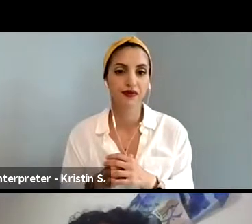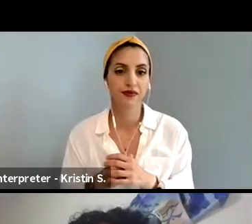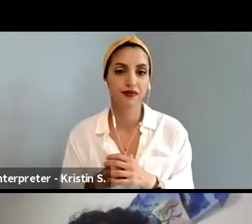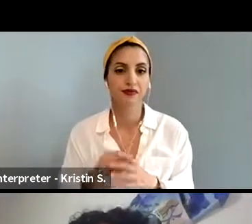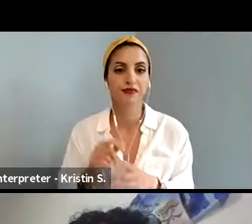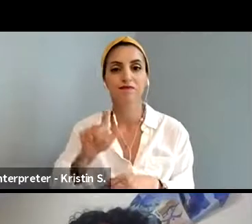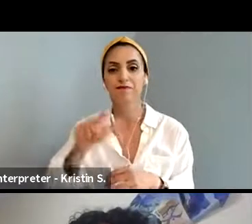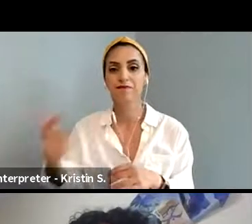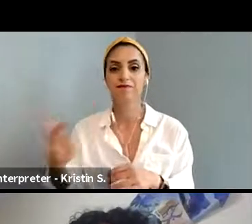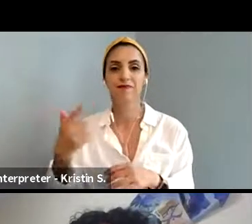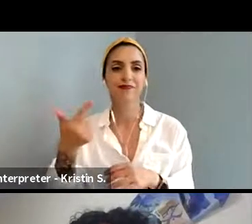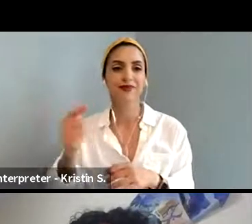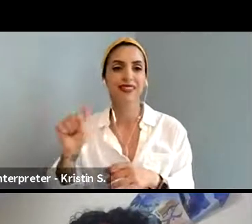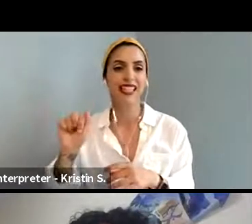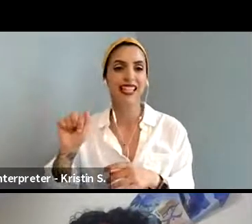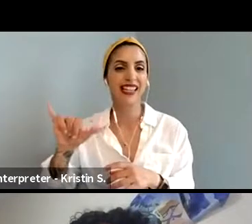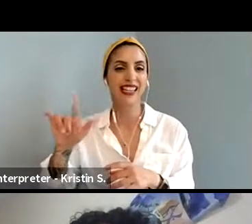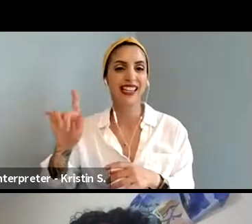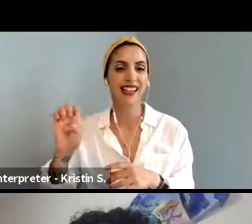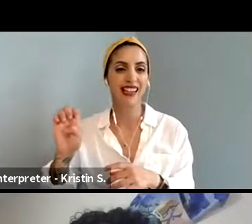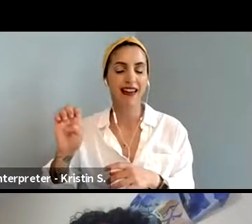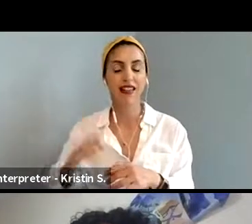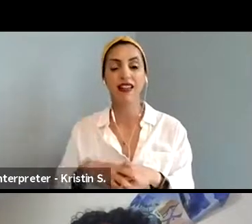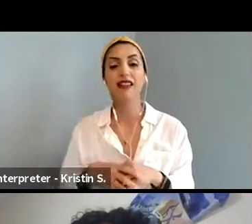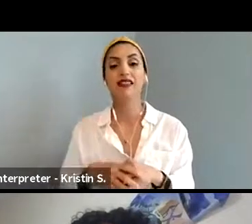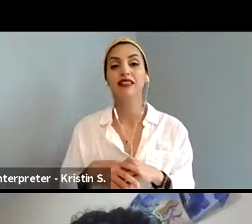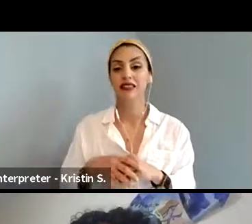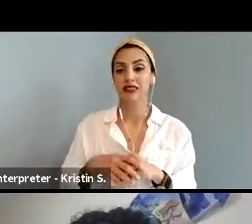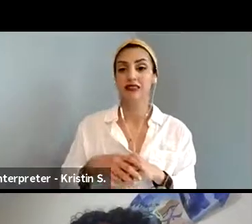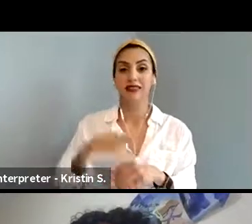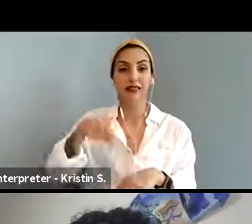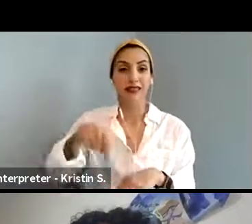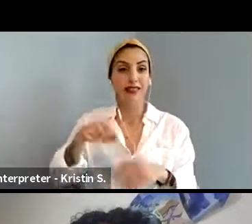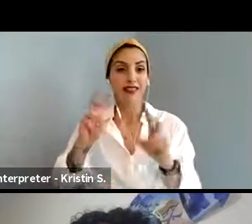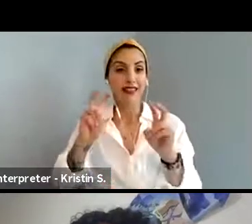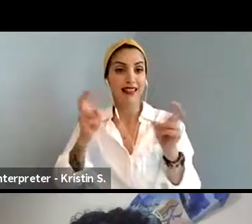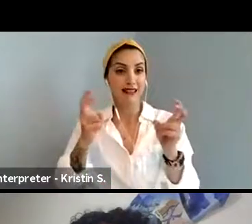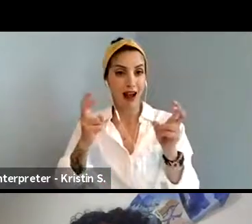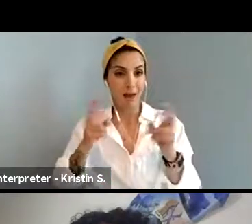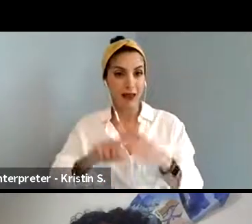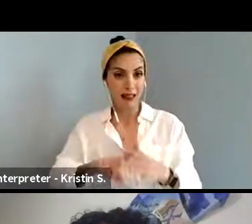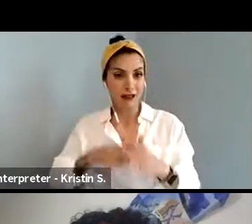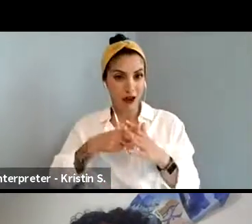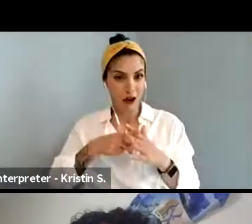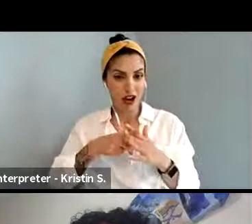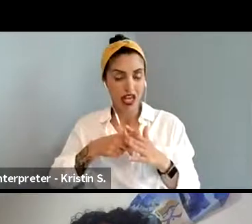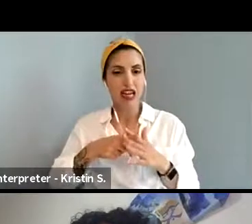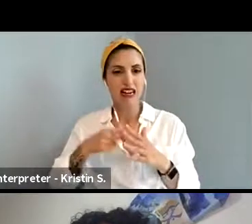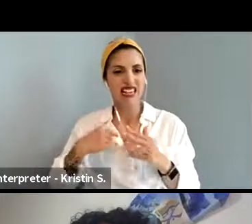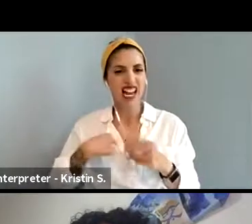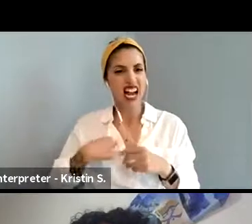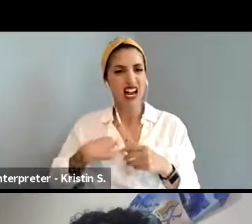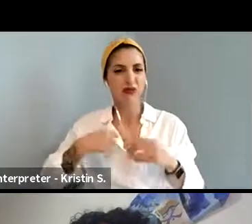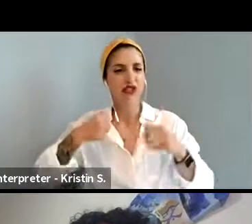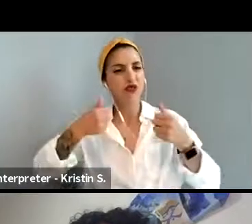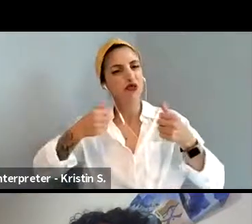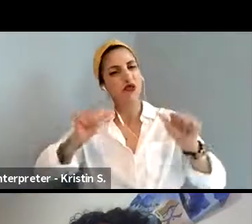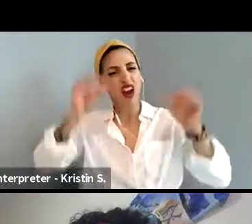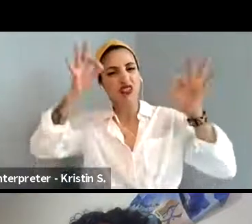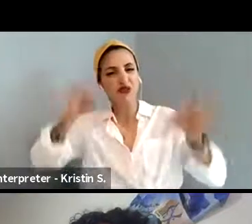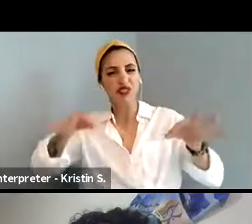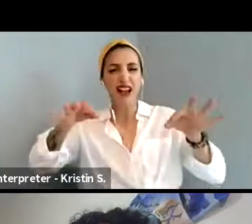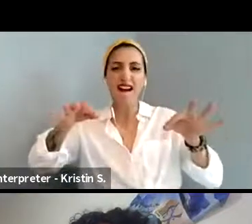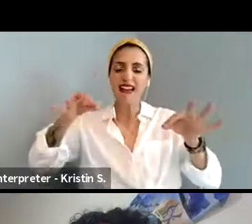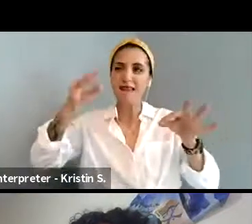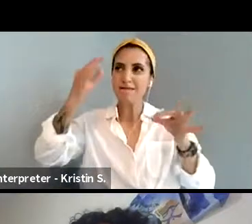Okay, I'll go next. Ever since this topic came and bubbled up, you know, I was really trying to decide